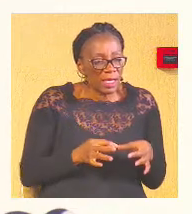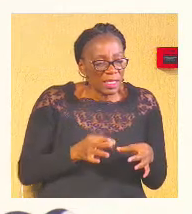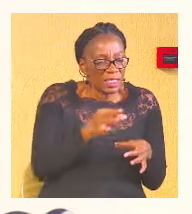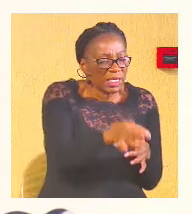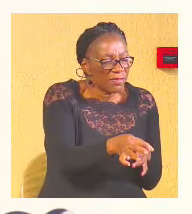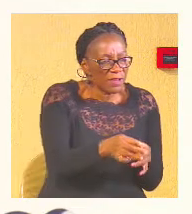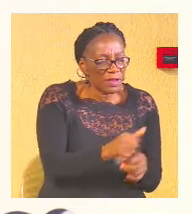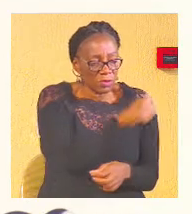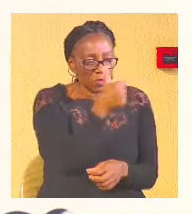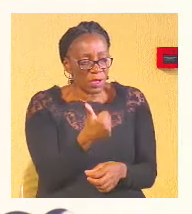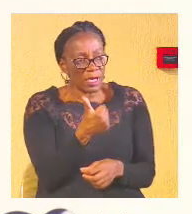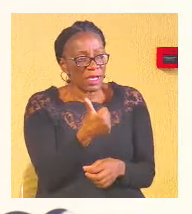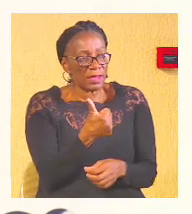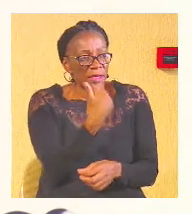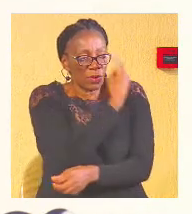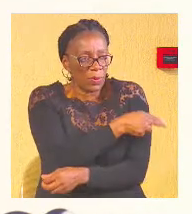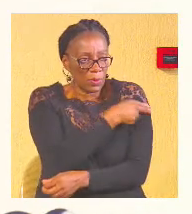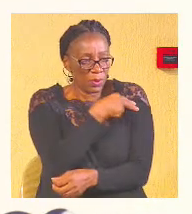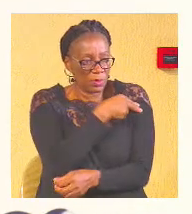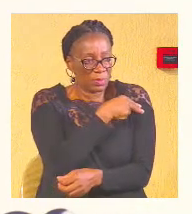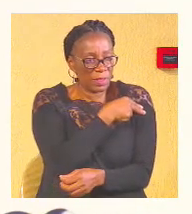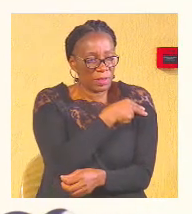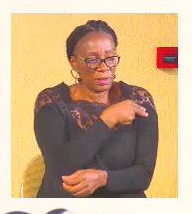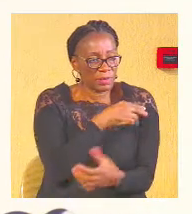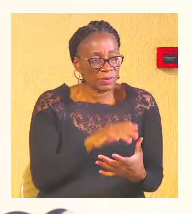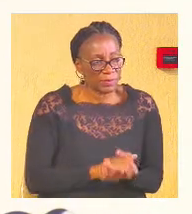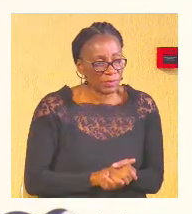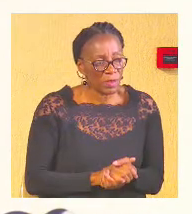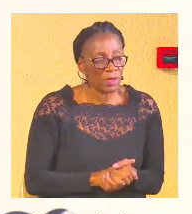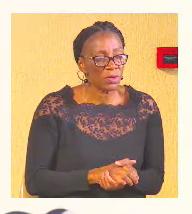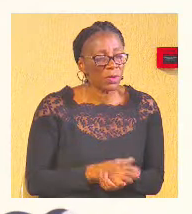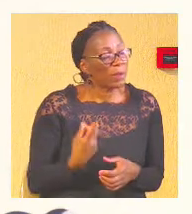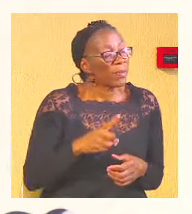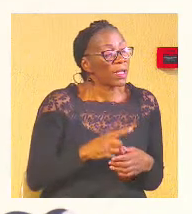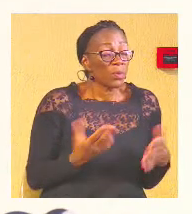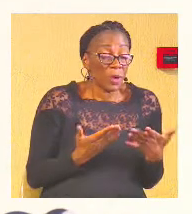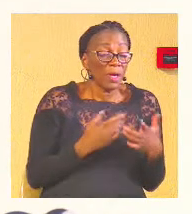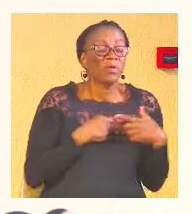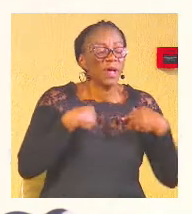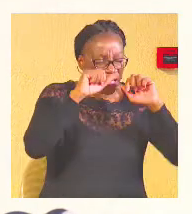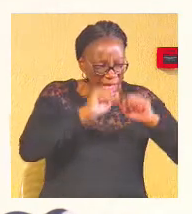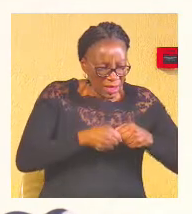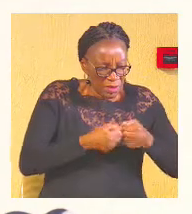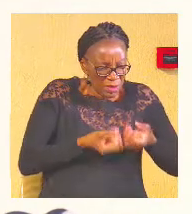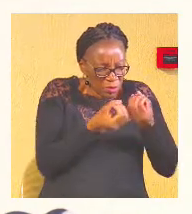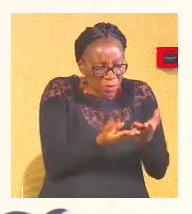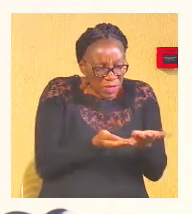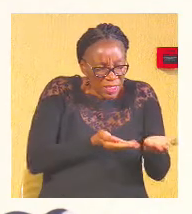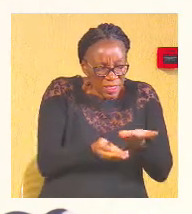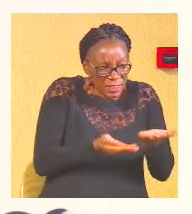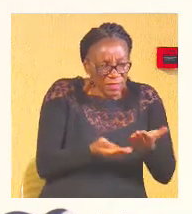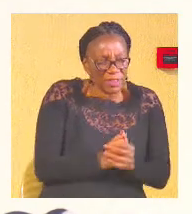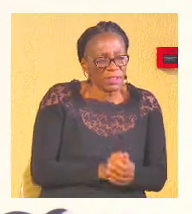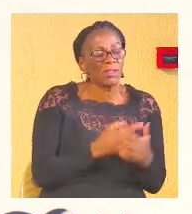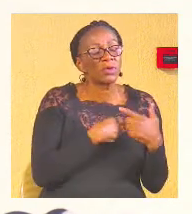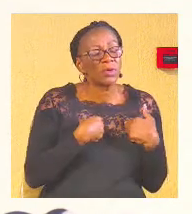is sophisticated and we do have services that are available to serve our country, there are other procedures perhaps that we